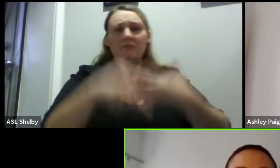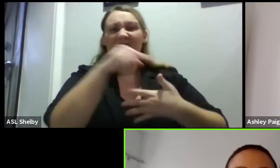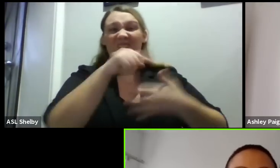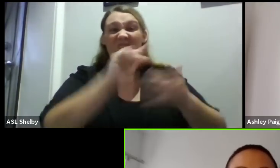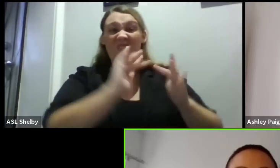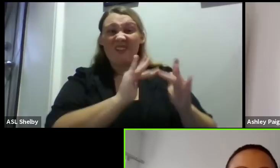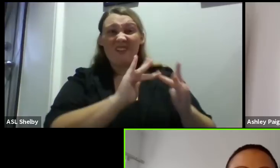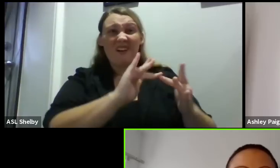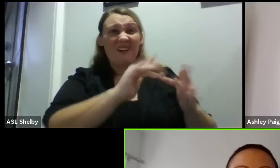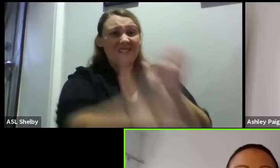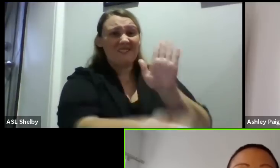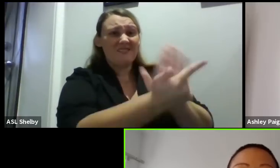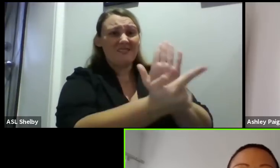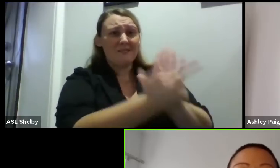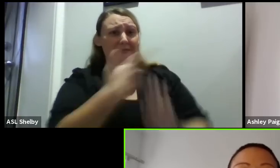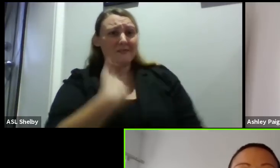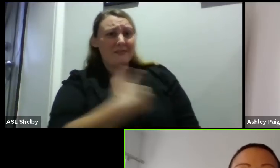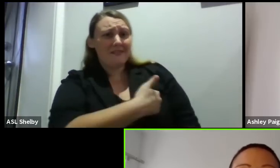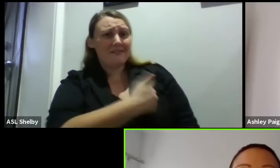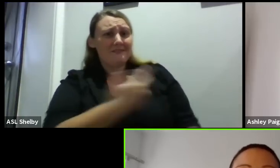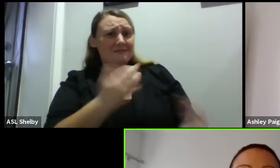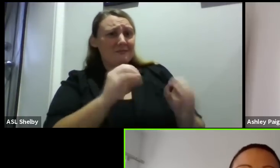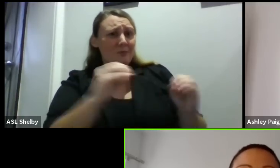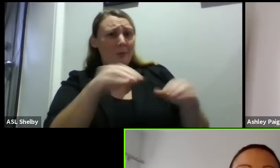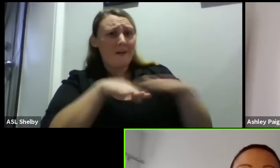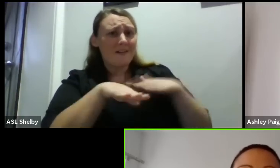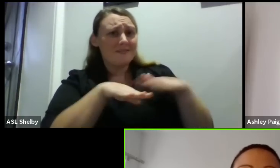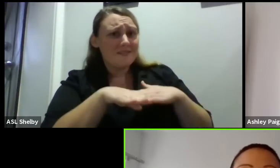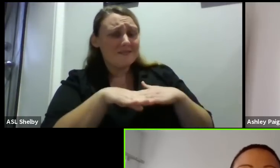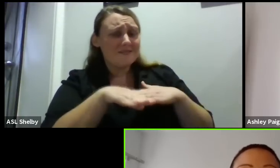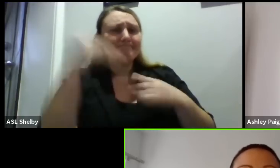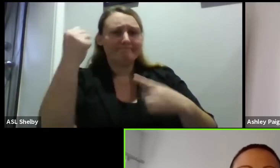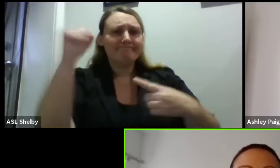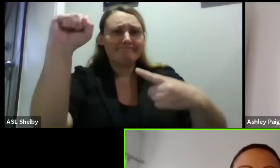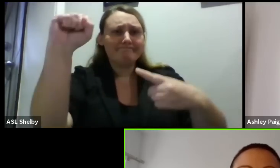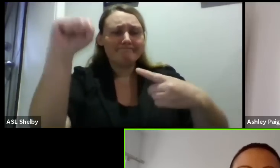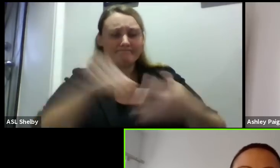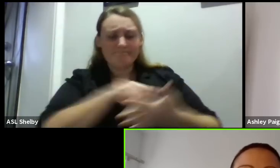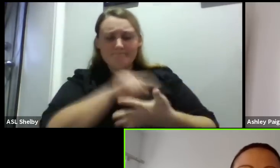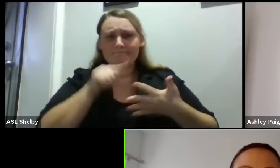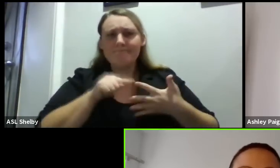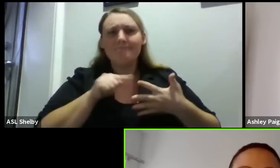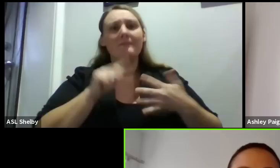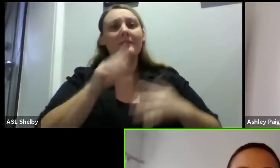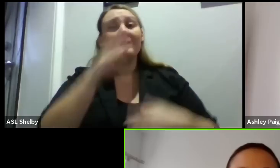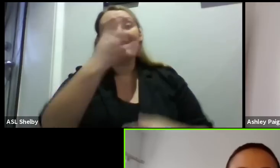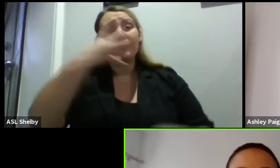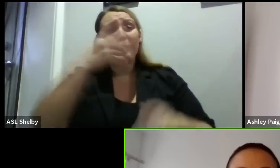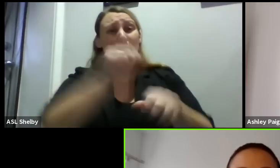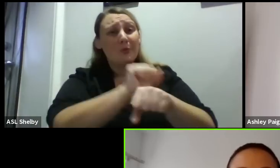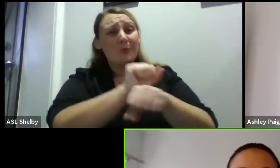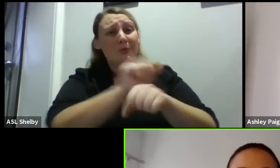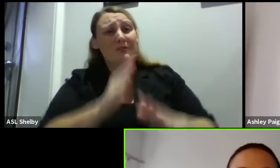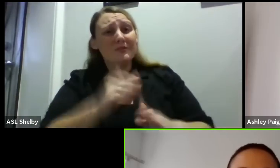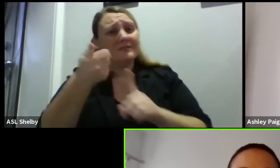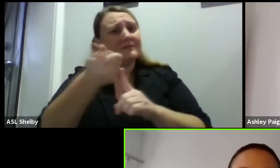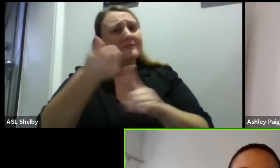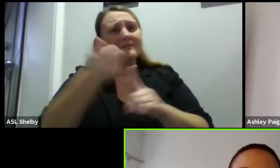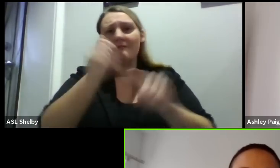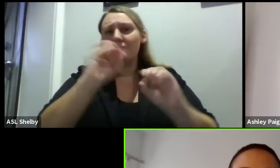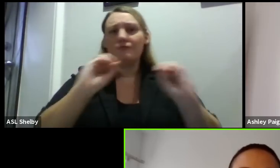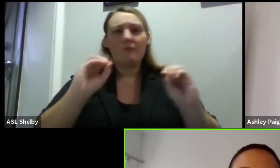first place. We take to the streets to feed migrant workers who can't access government